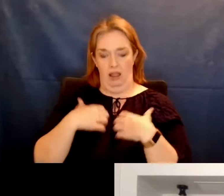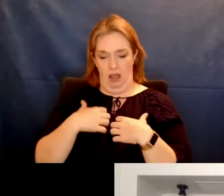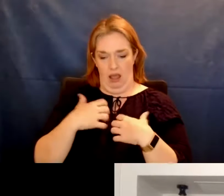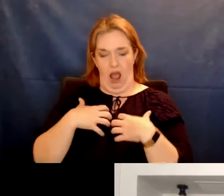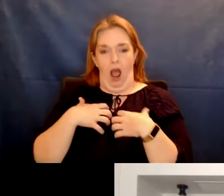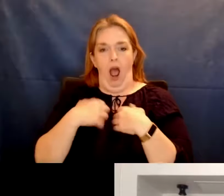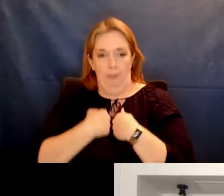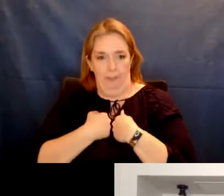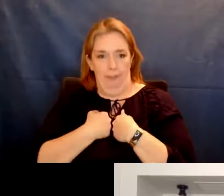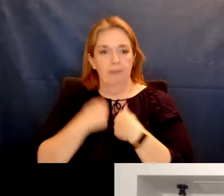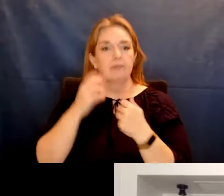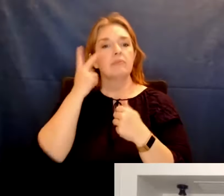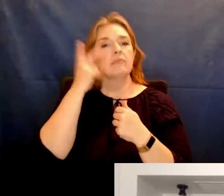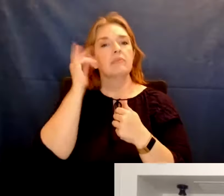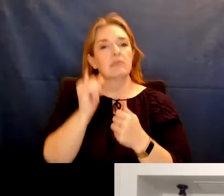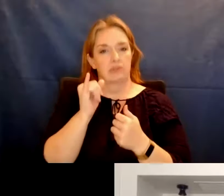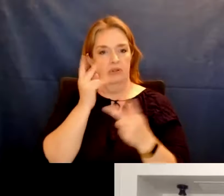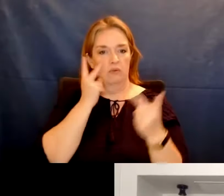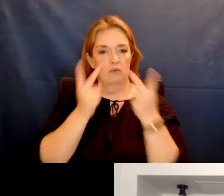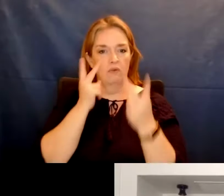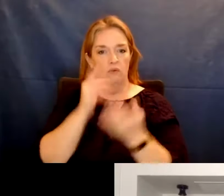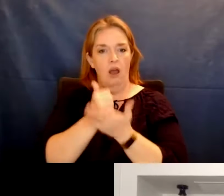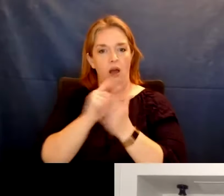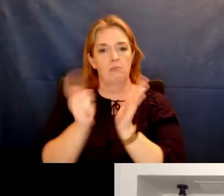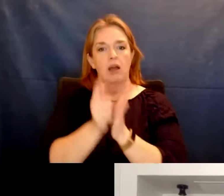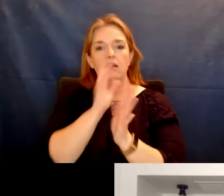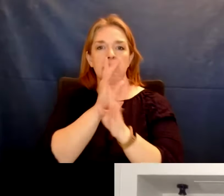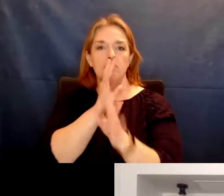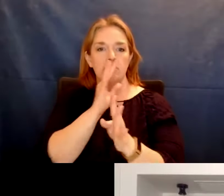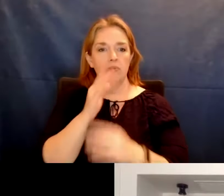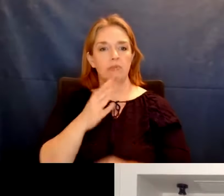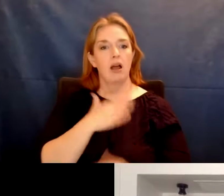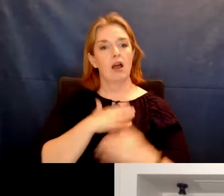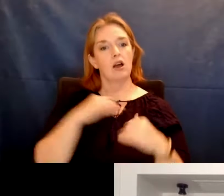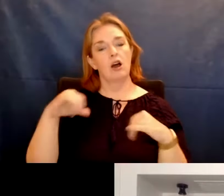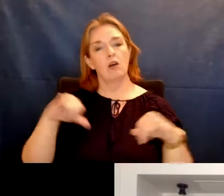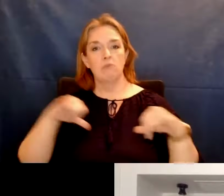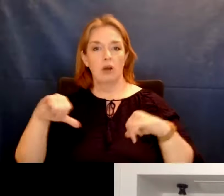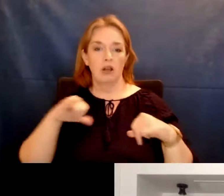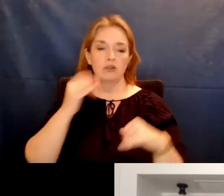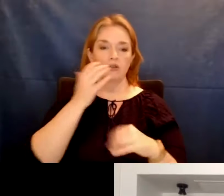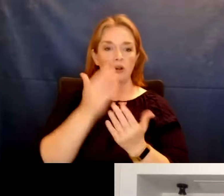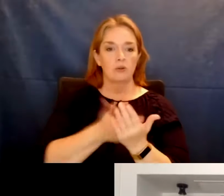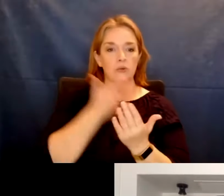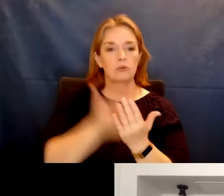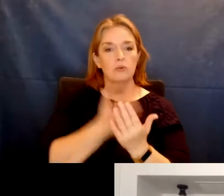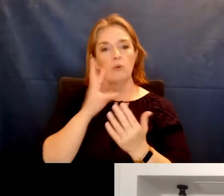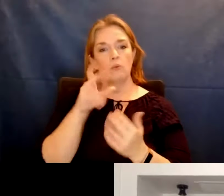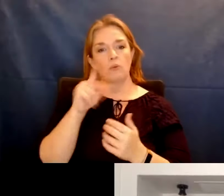up sock. My struts through welts the fan, a young sweet blood pops.